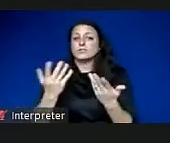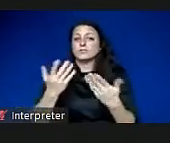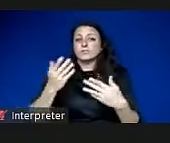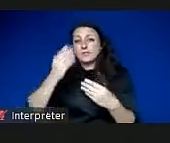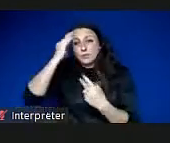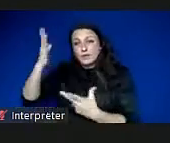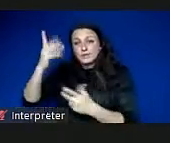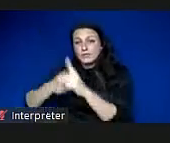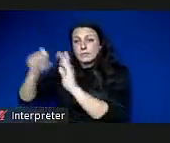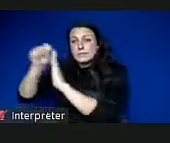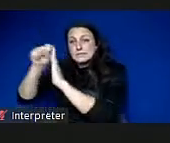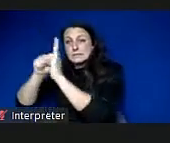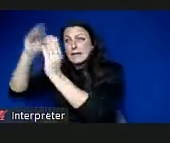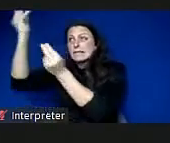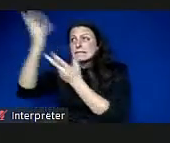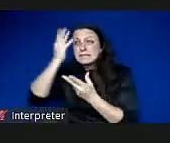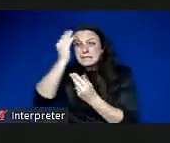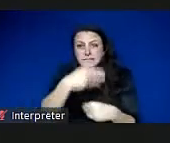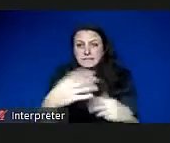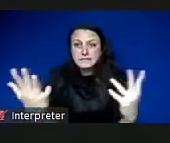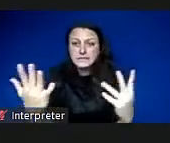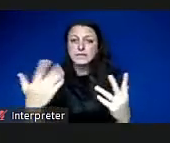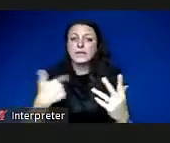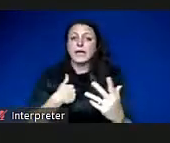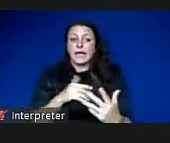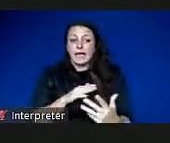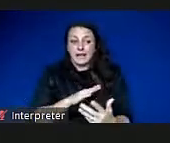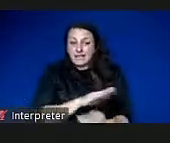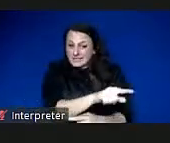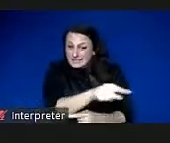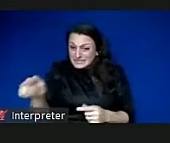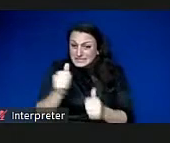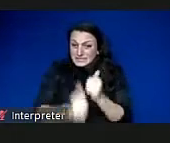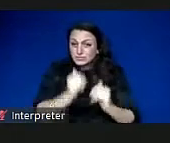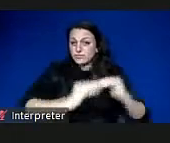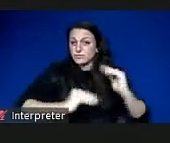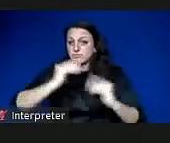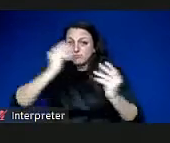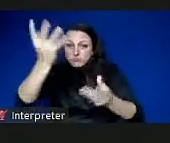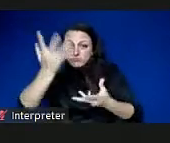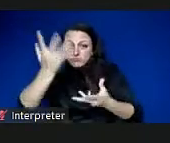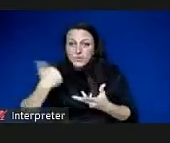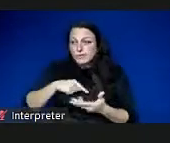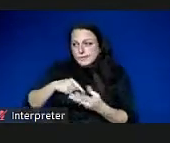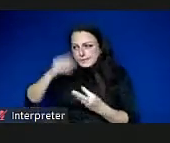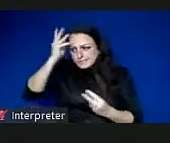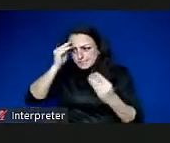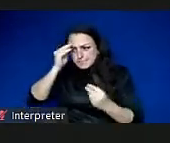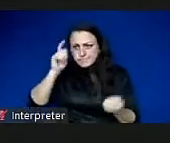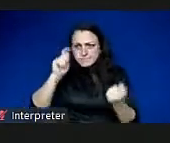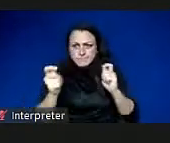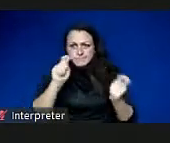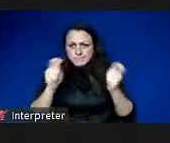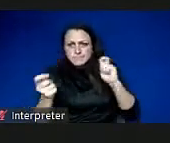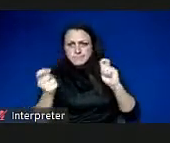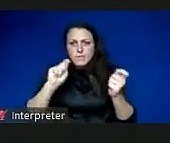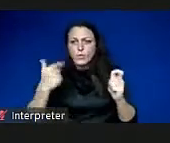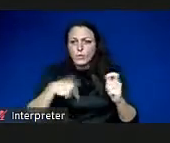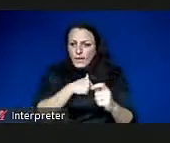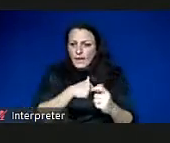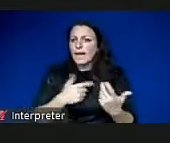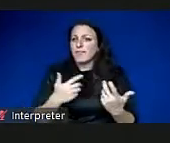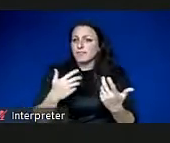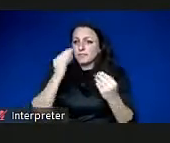certainly hearing feedback from the ground. And we have a webpage entirely dedicated to the work of the strike team, where people can